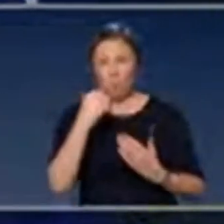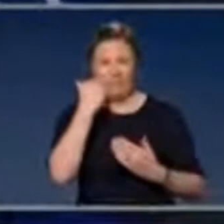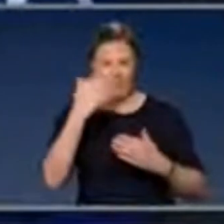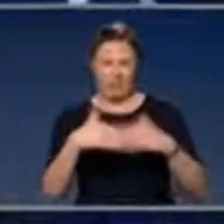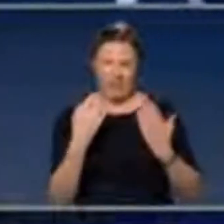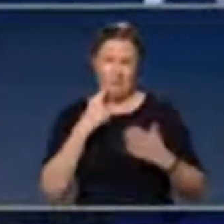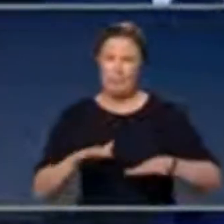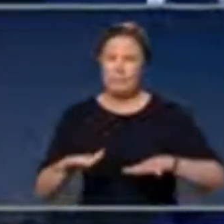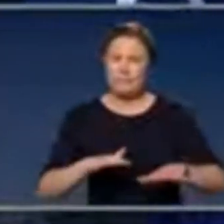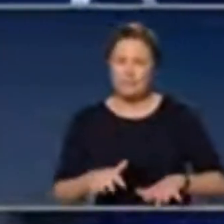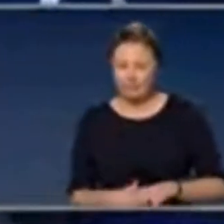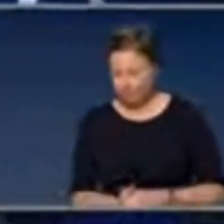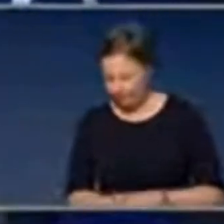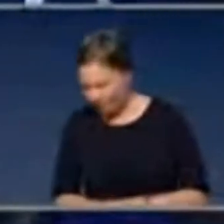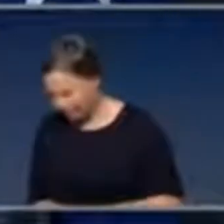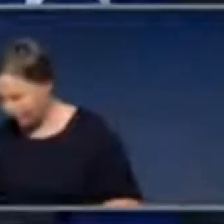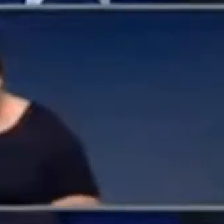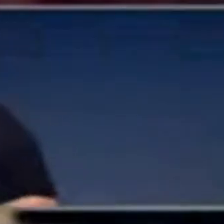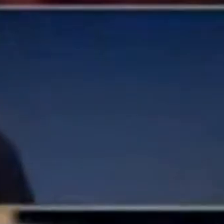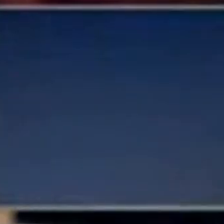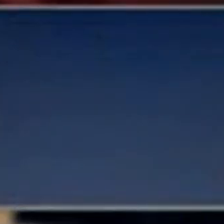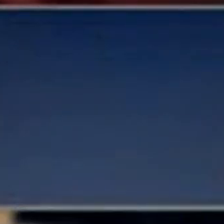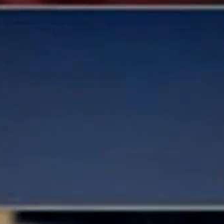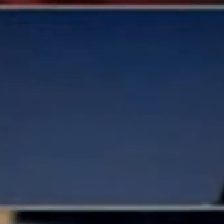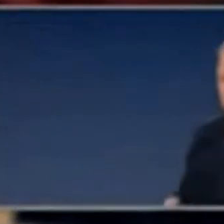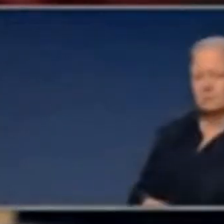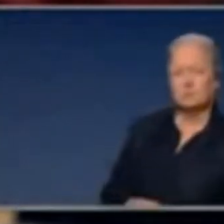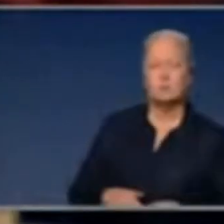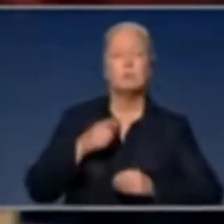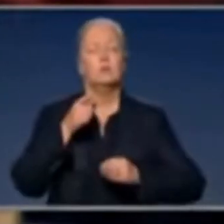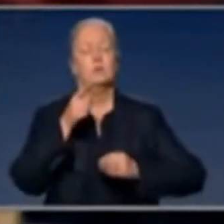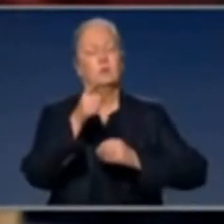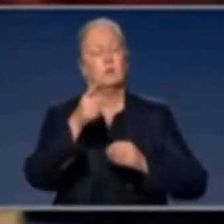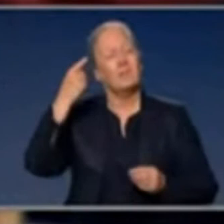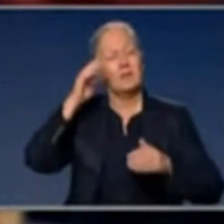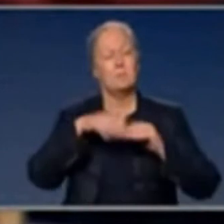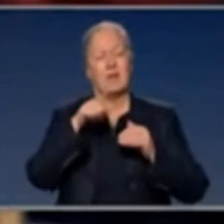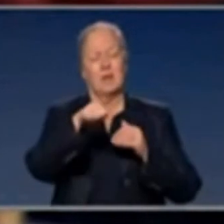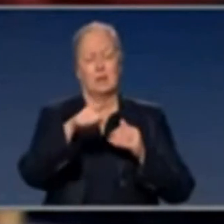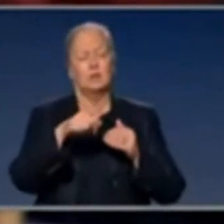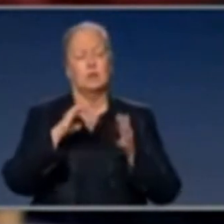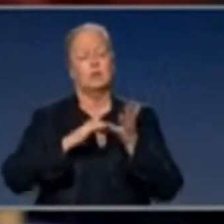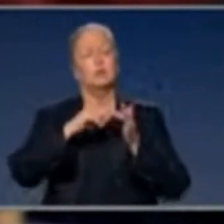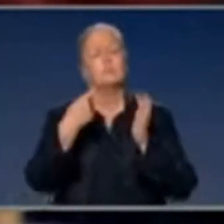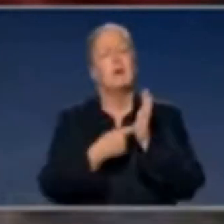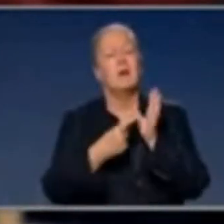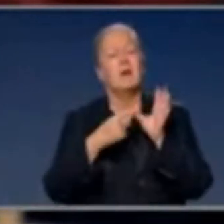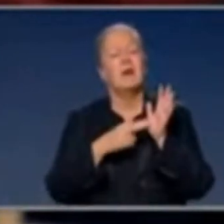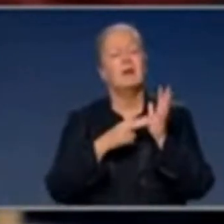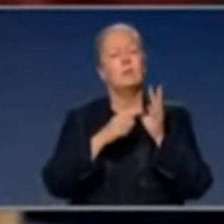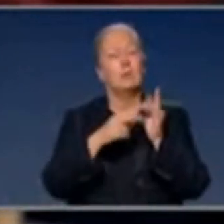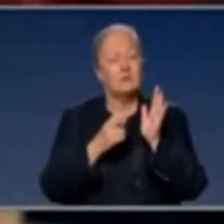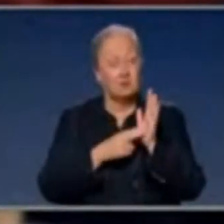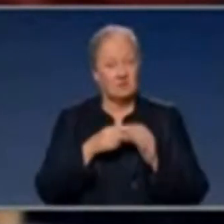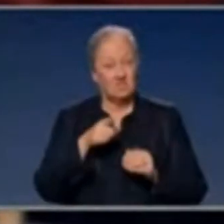Sam. To say that you have an open mind about delaying or scrapping the increase in the superannuation guarantee,